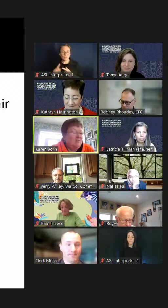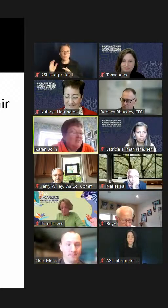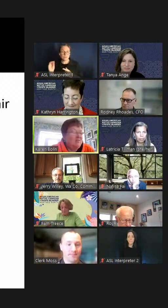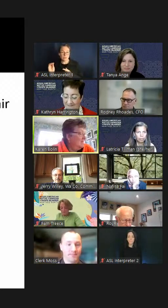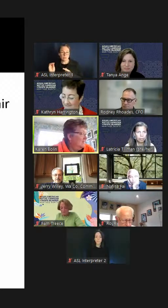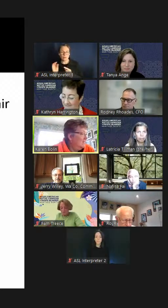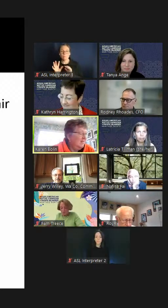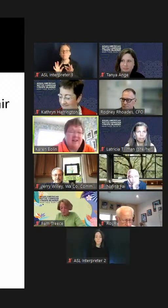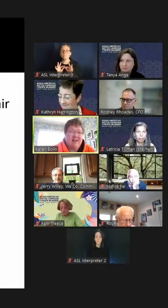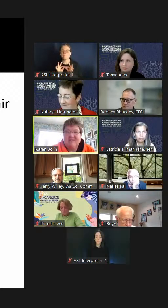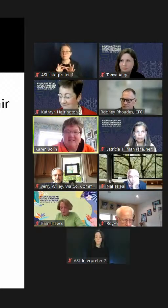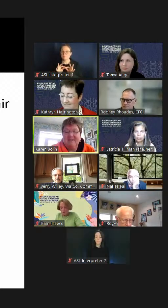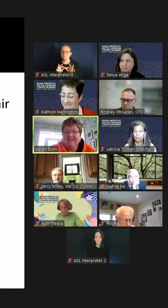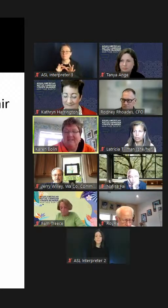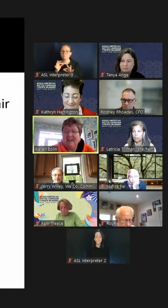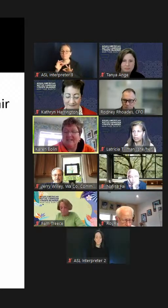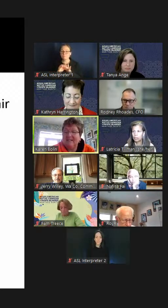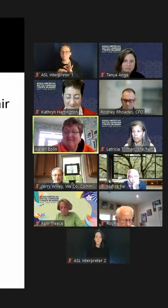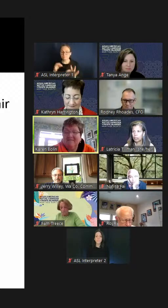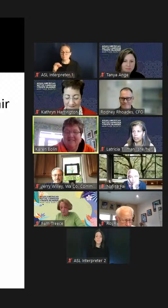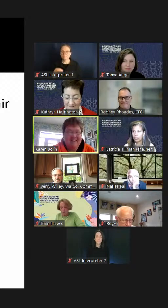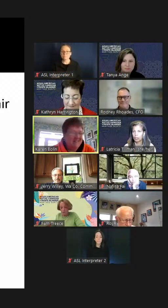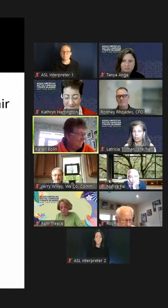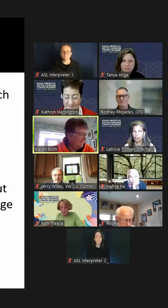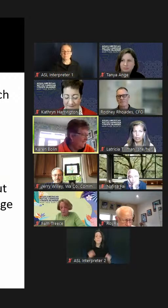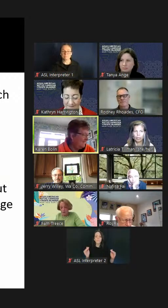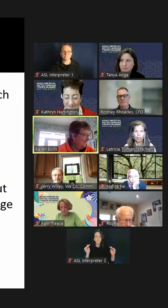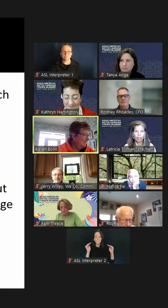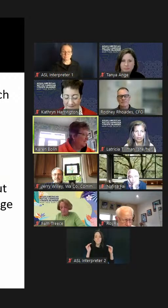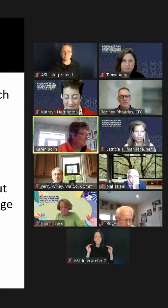very much. Next.